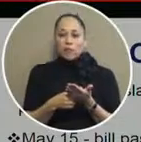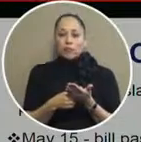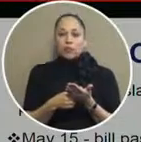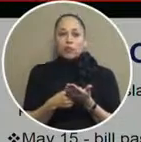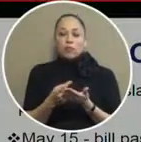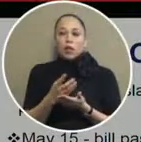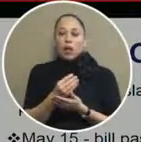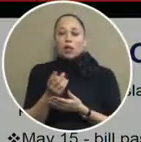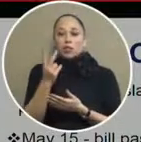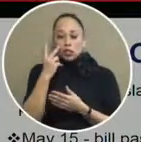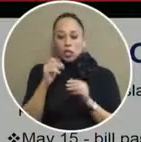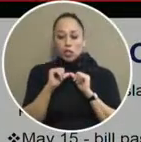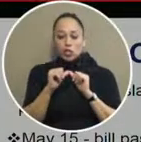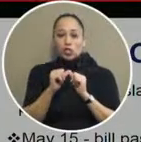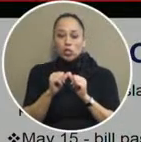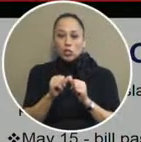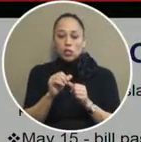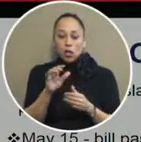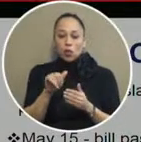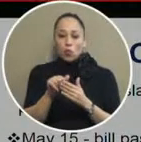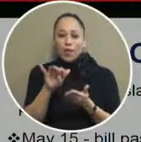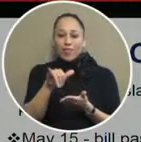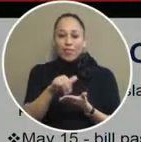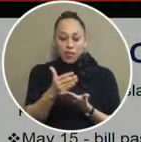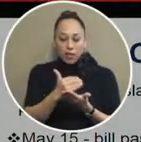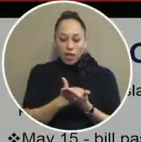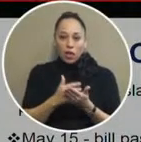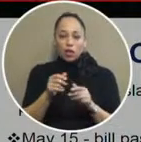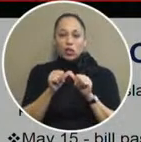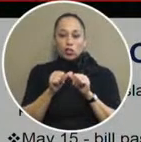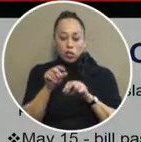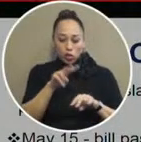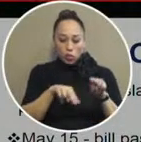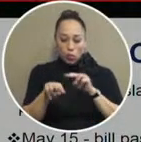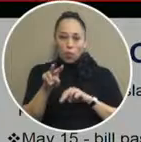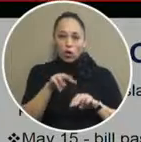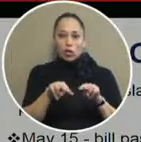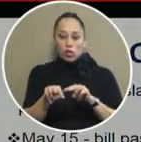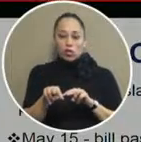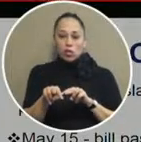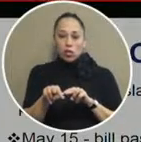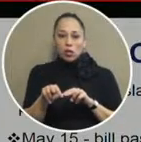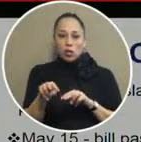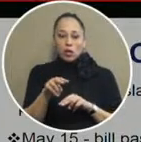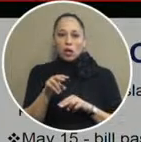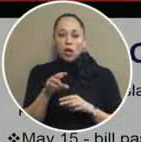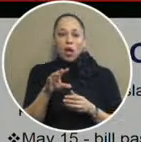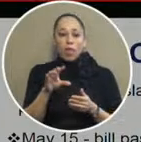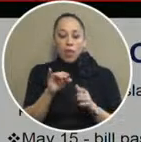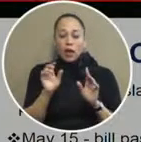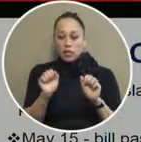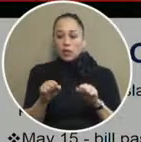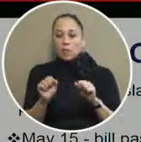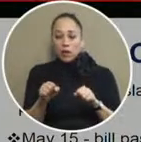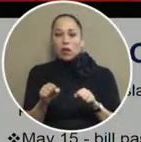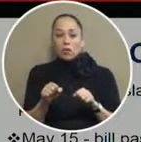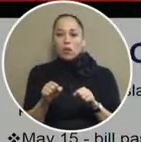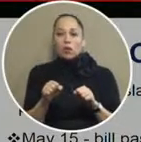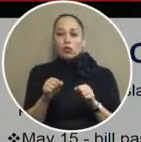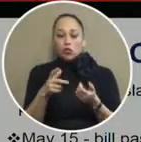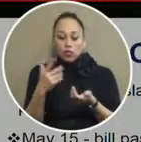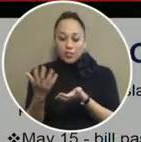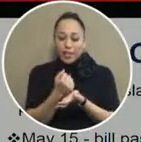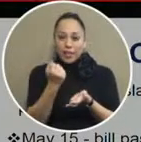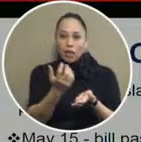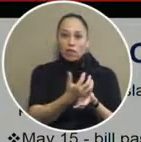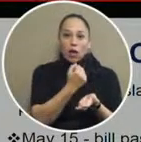what continues to come about from this. We'll continue to monitor as we have with all of the other federal funding that's available to us and that we've taken